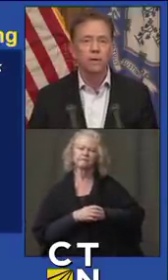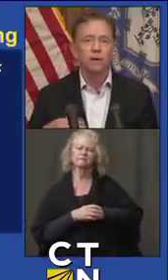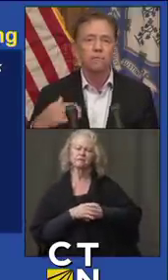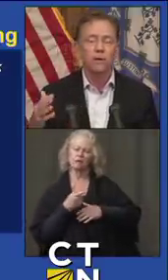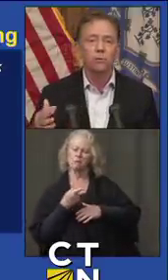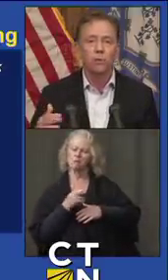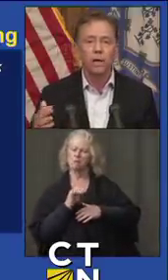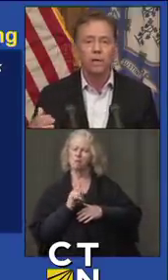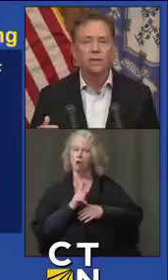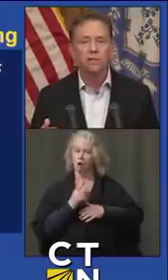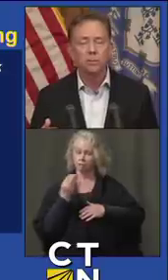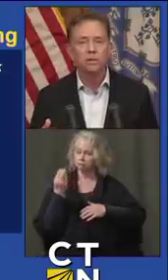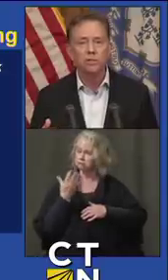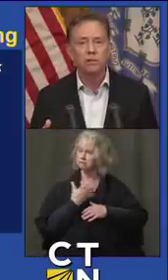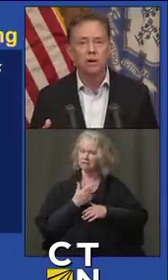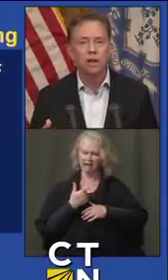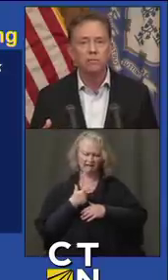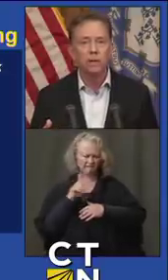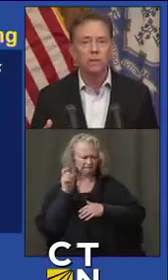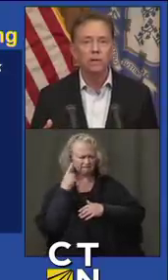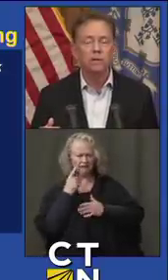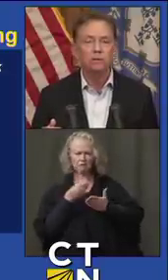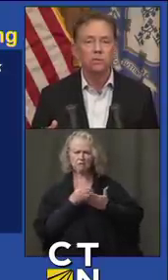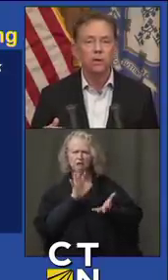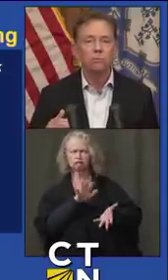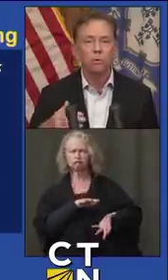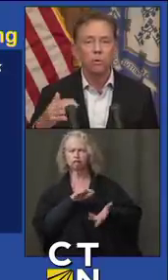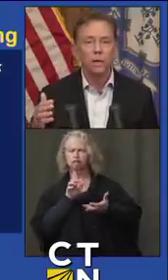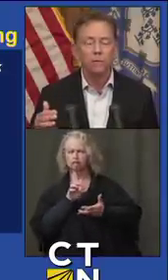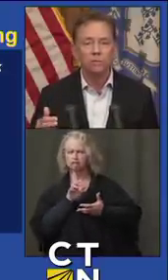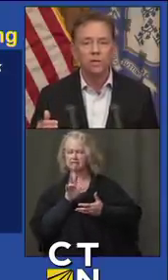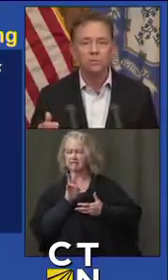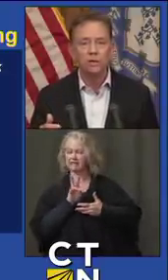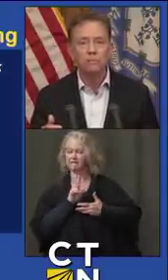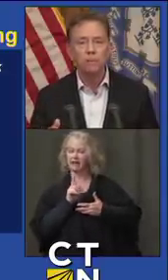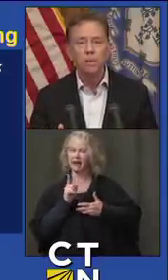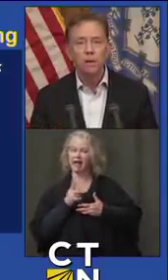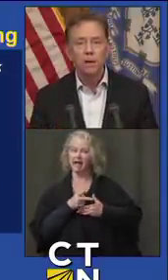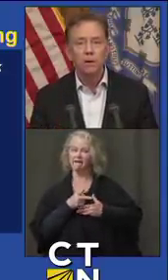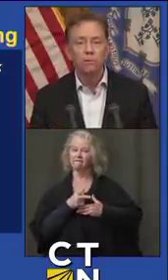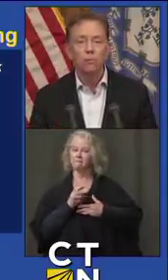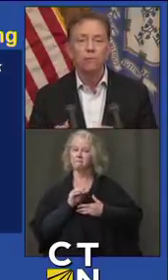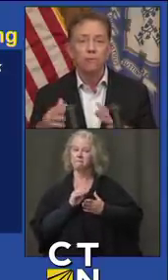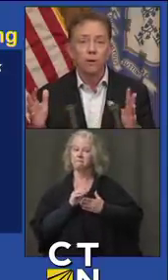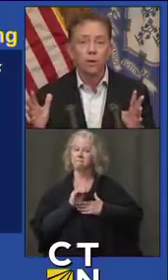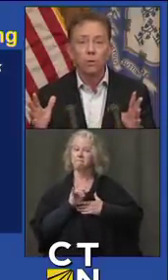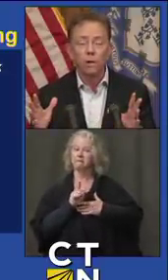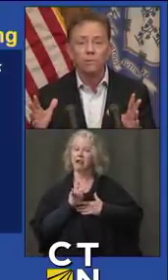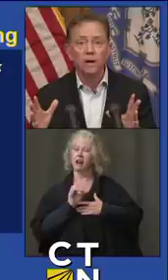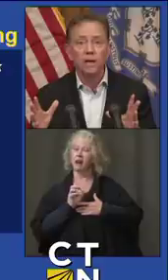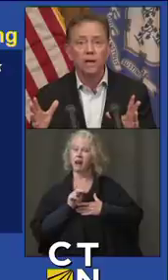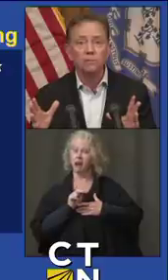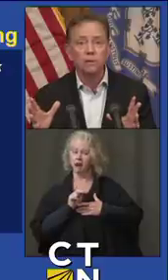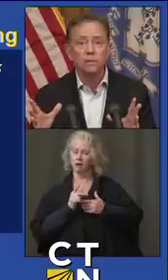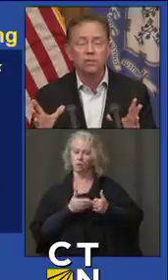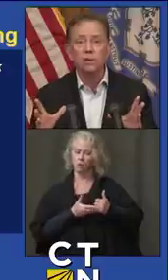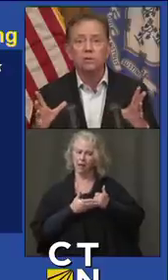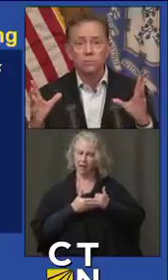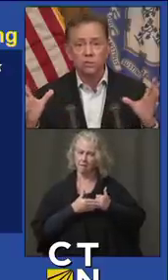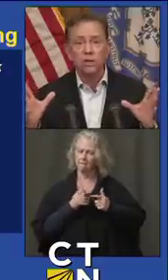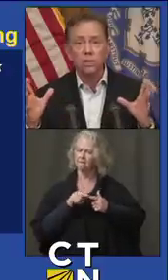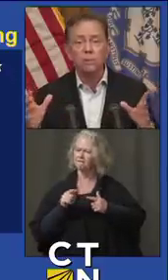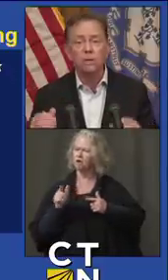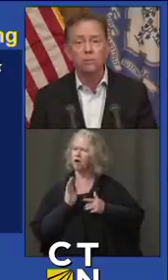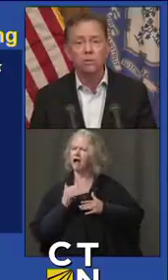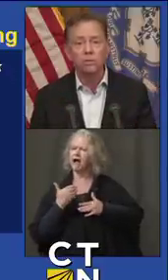about we got a federal grant. I think it's about $7.5 million, so we can roll out testing in our federally qualified health centers,